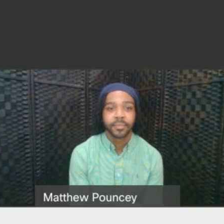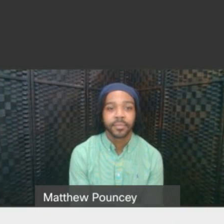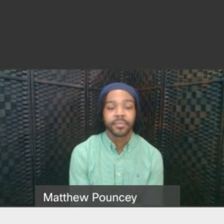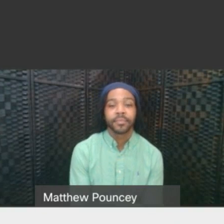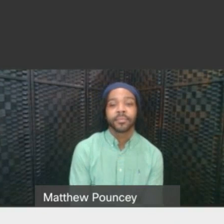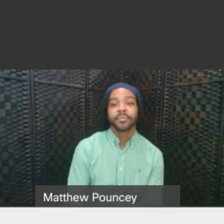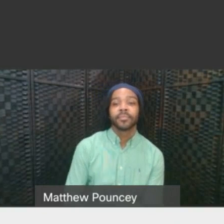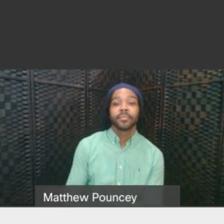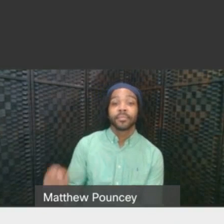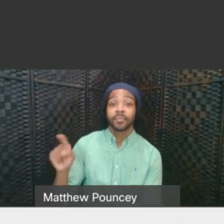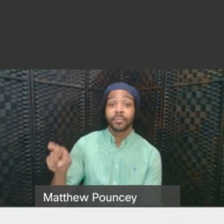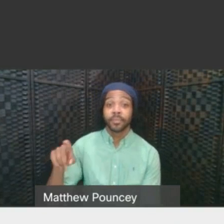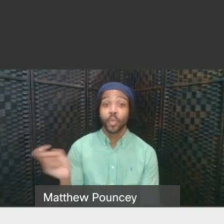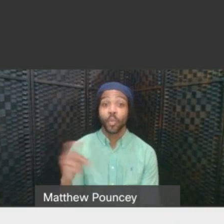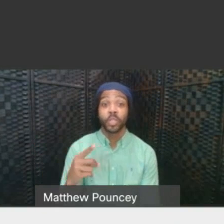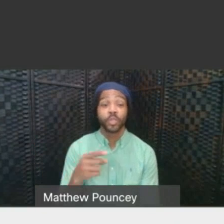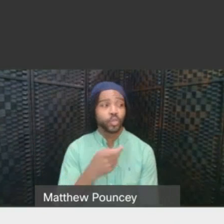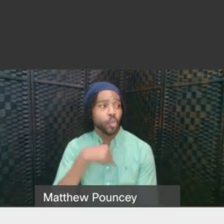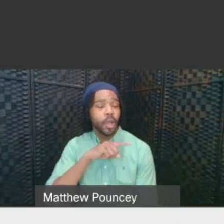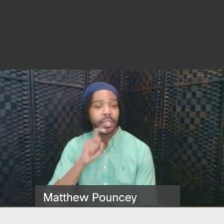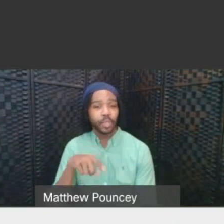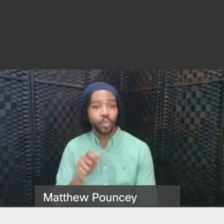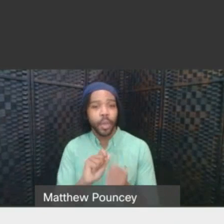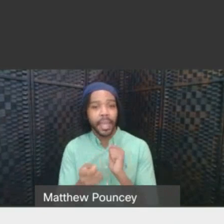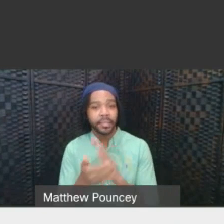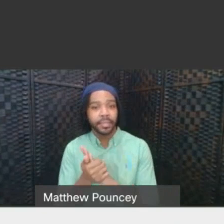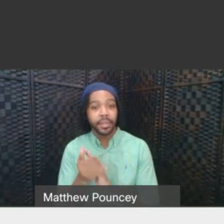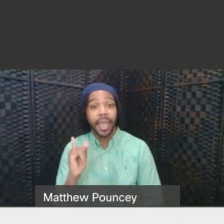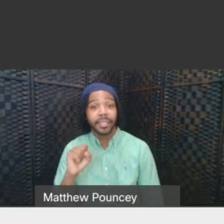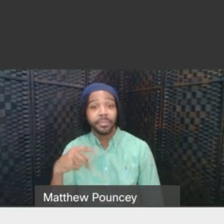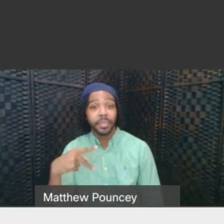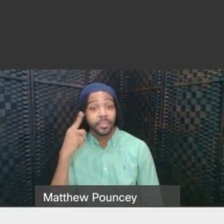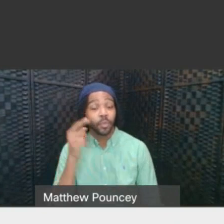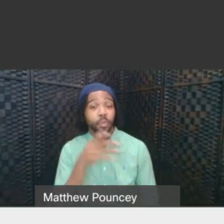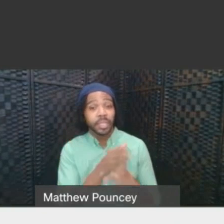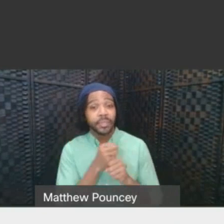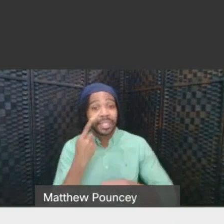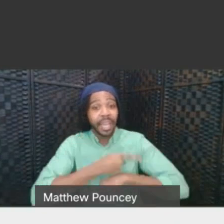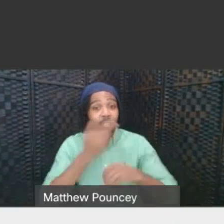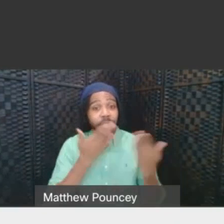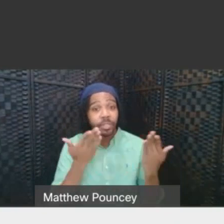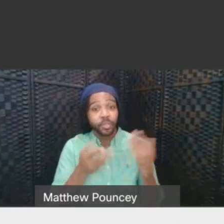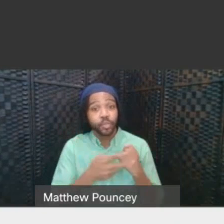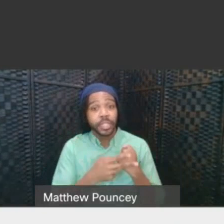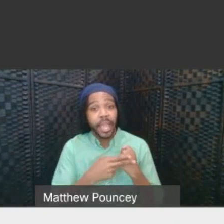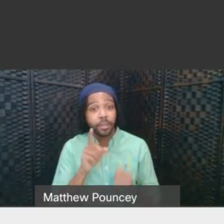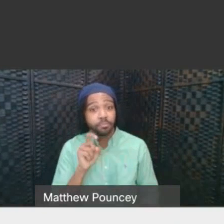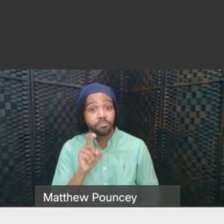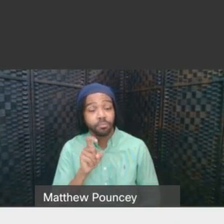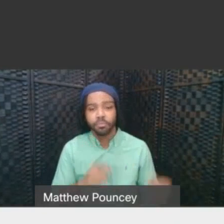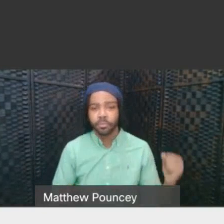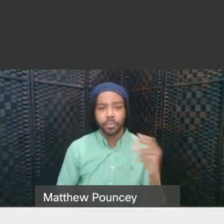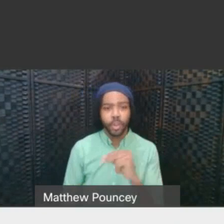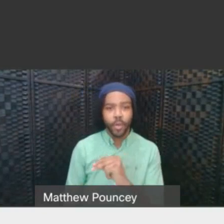Do we need to amend ISPs for day services to receive retainers? No. So